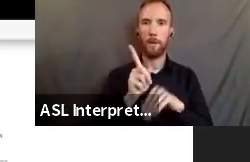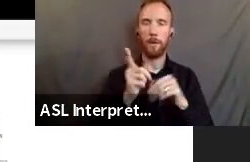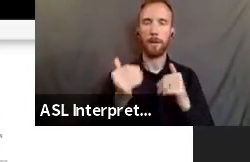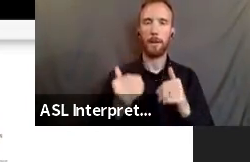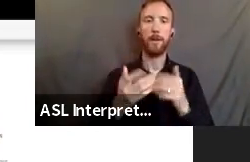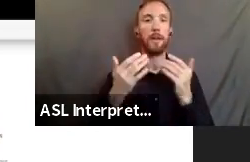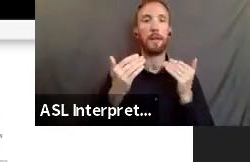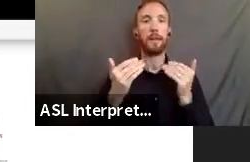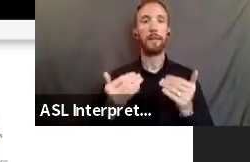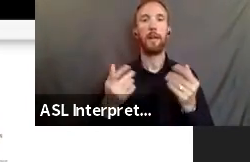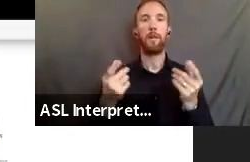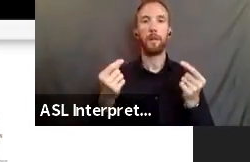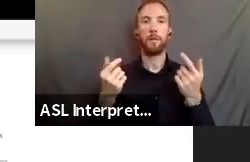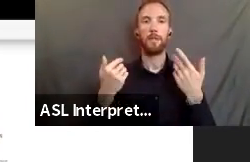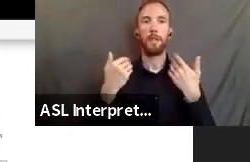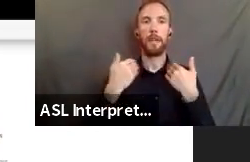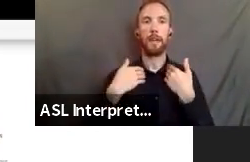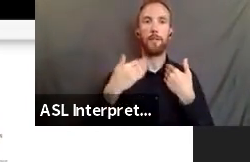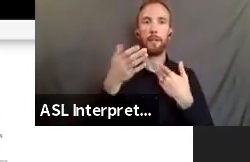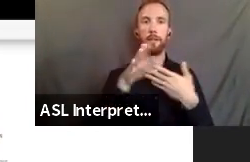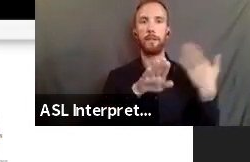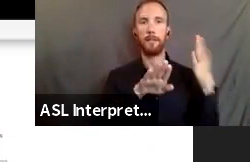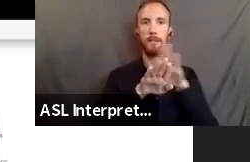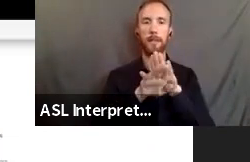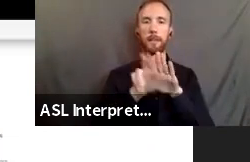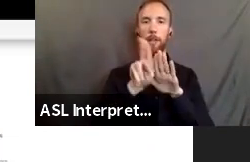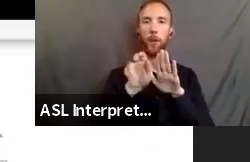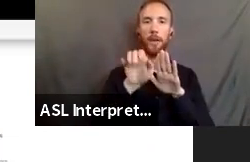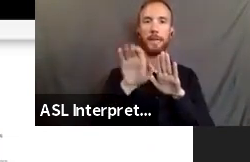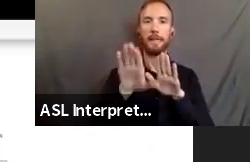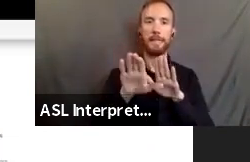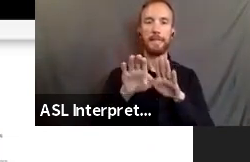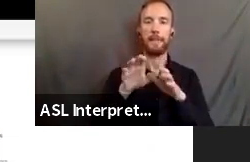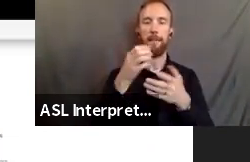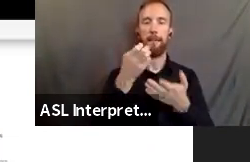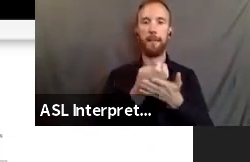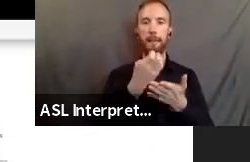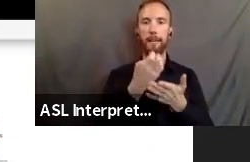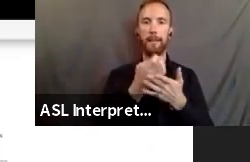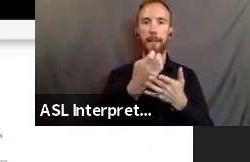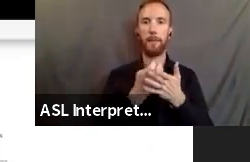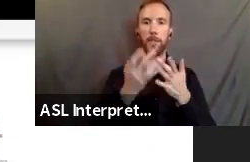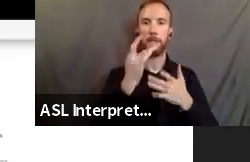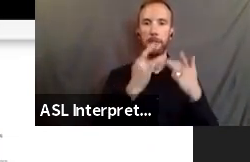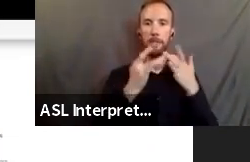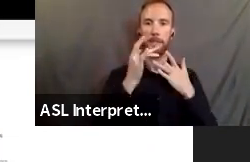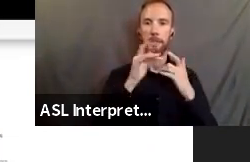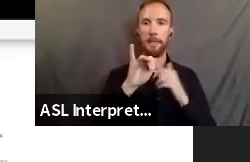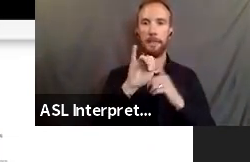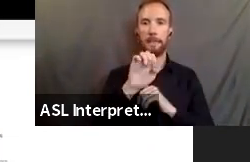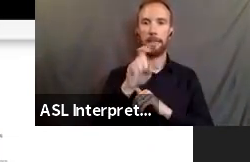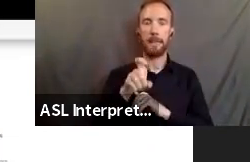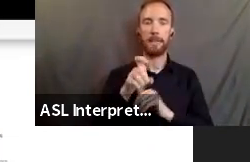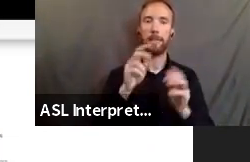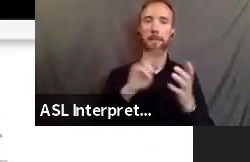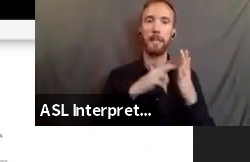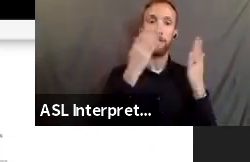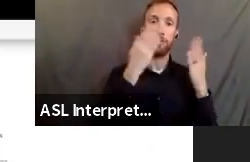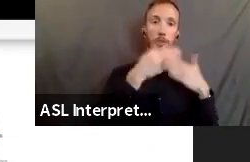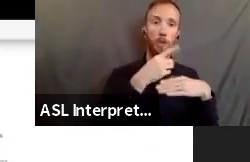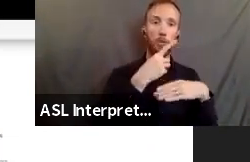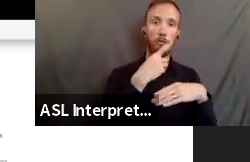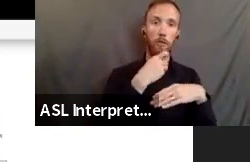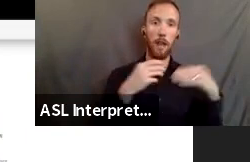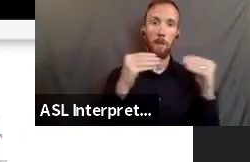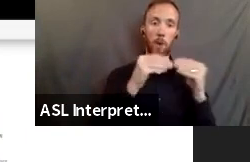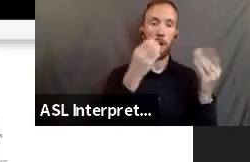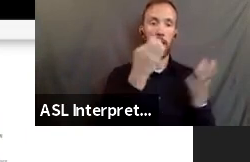just do an overlay of the uic economic hardship index that shows us essentially the darker the red the more the disparity and so you can